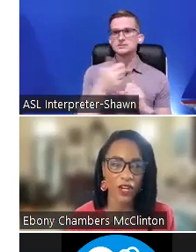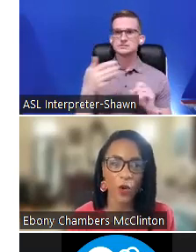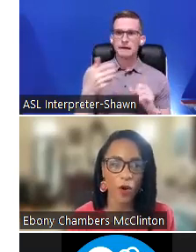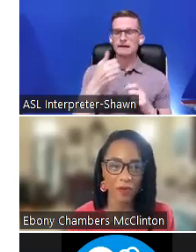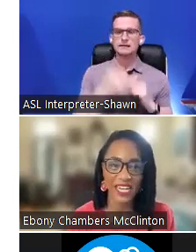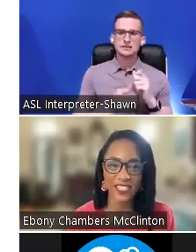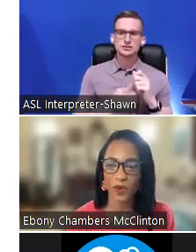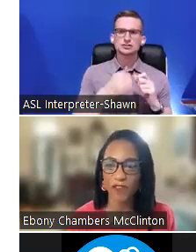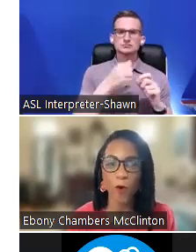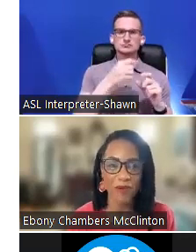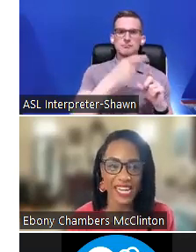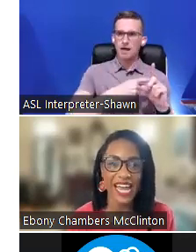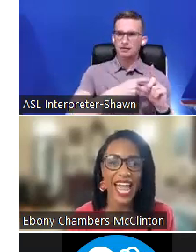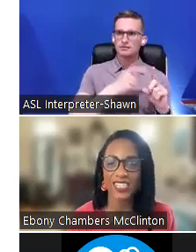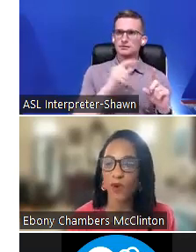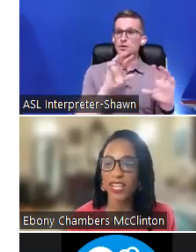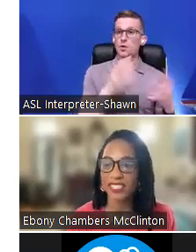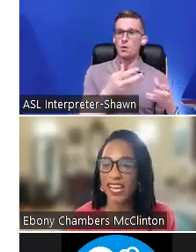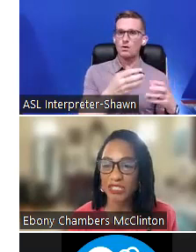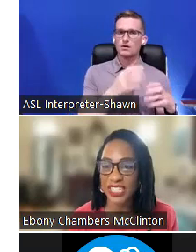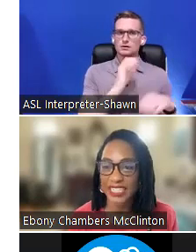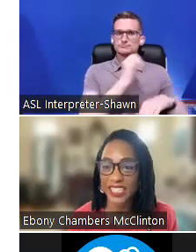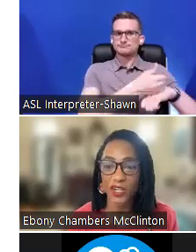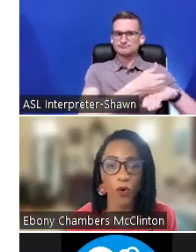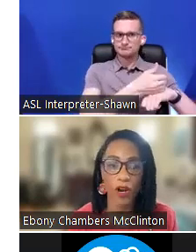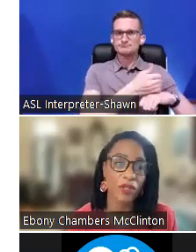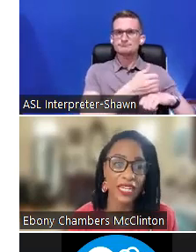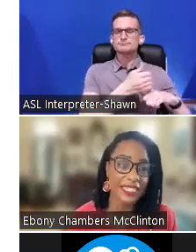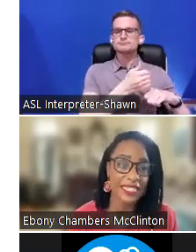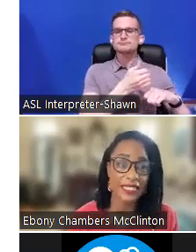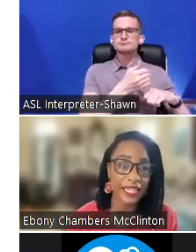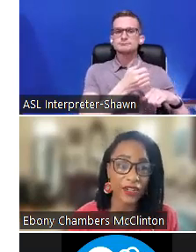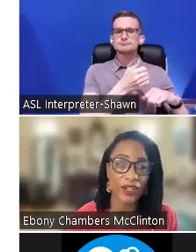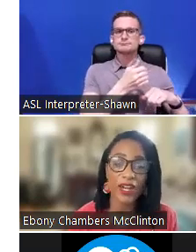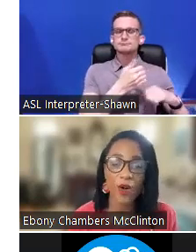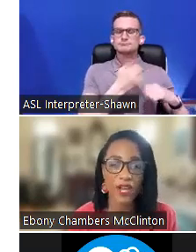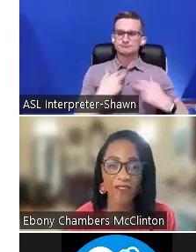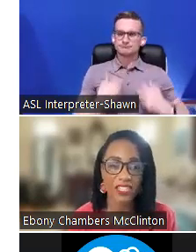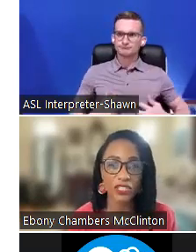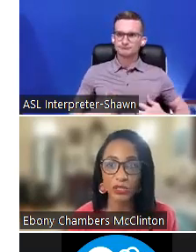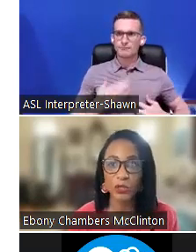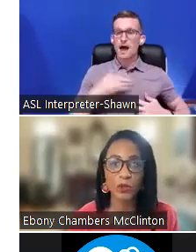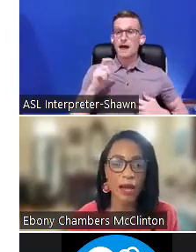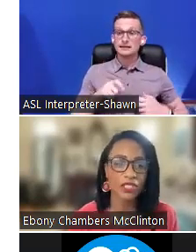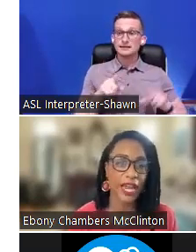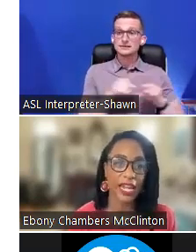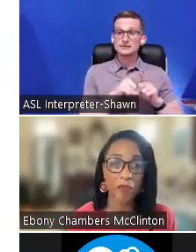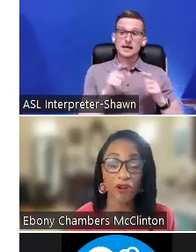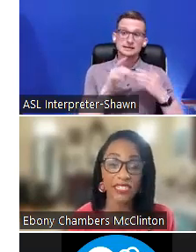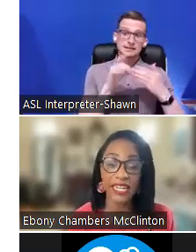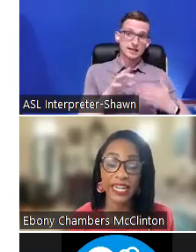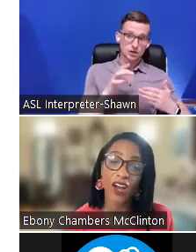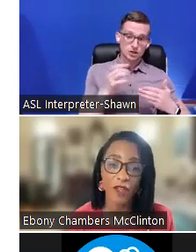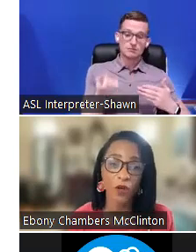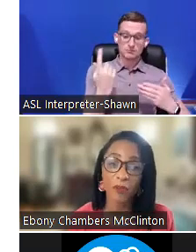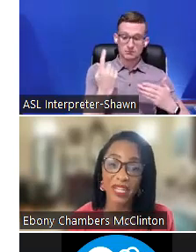the cohort begins with forming, as well as understanding your own needs as a leader. We have a 2-day